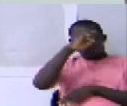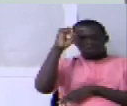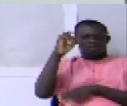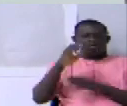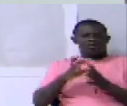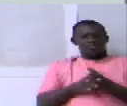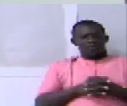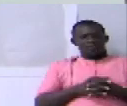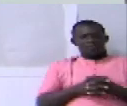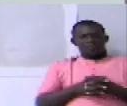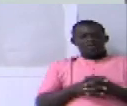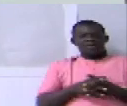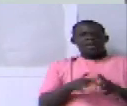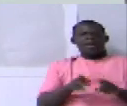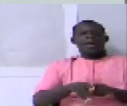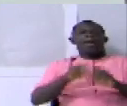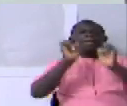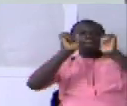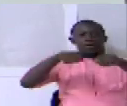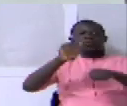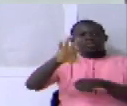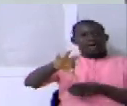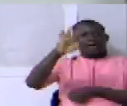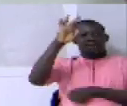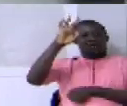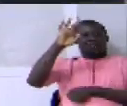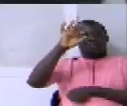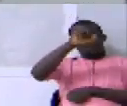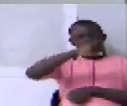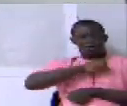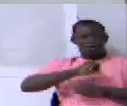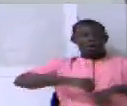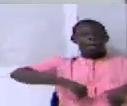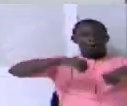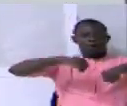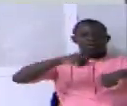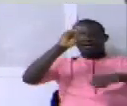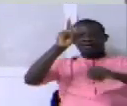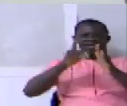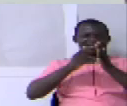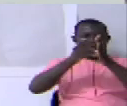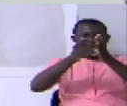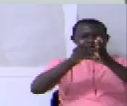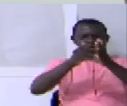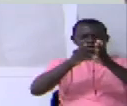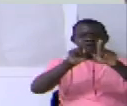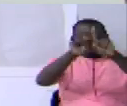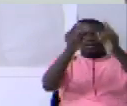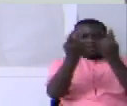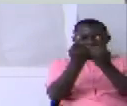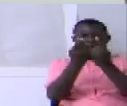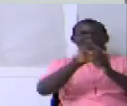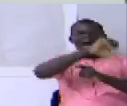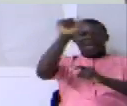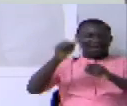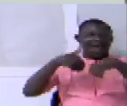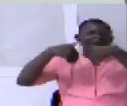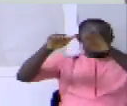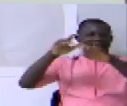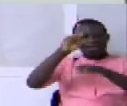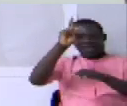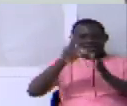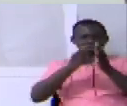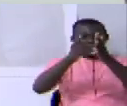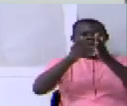baydo kola. He can appoint your boss, the Director General, and dismiss the Director General. He did not